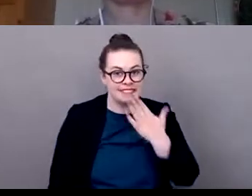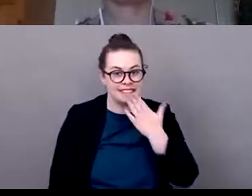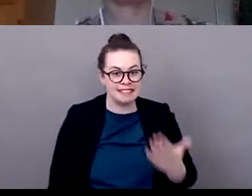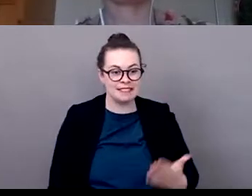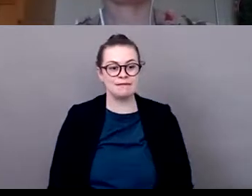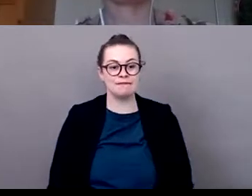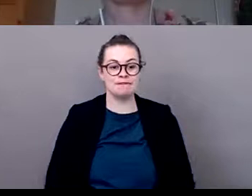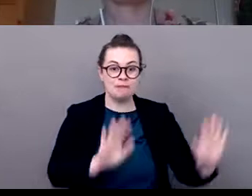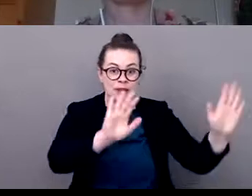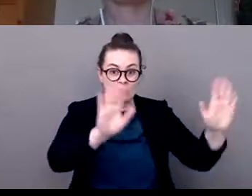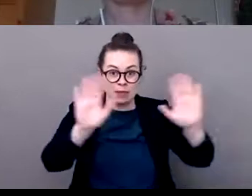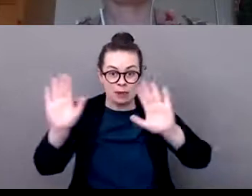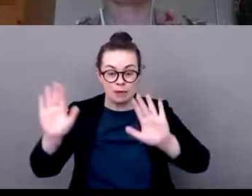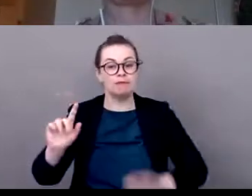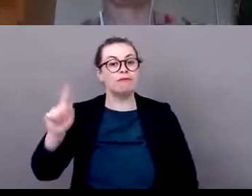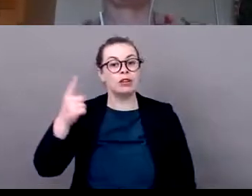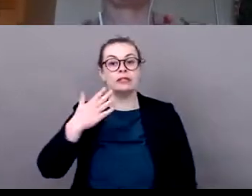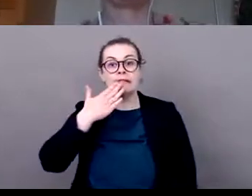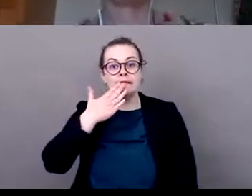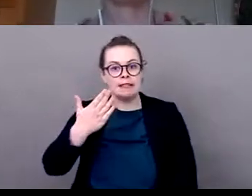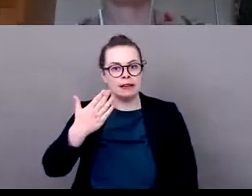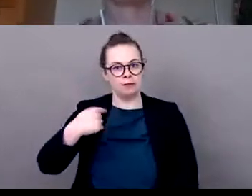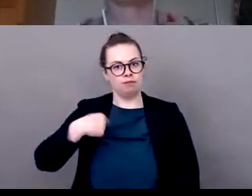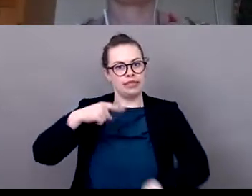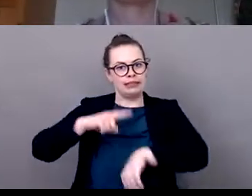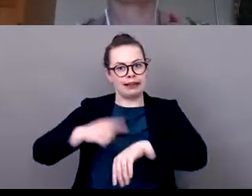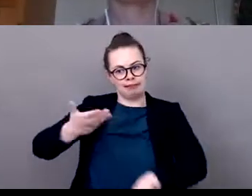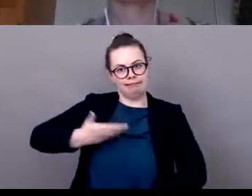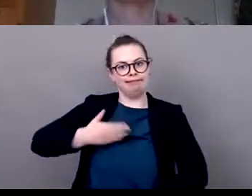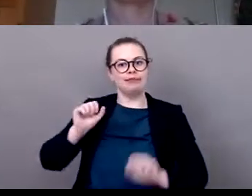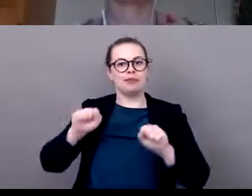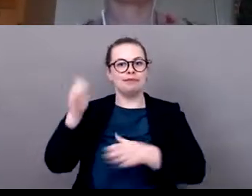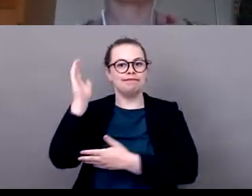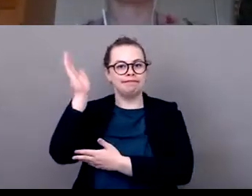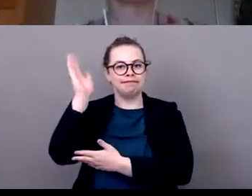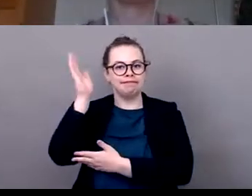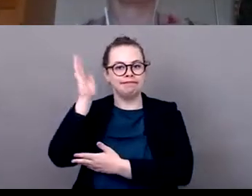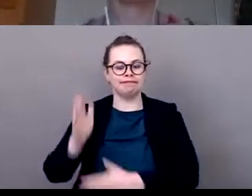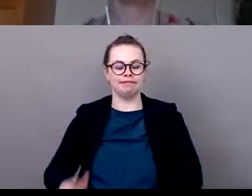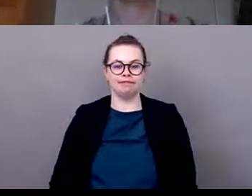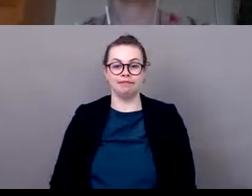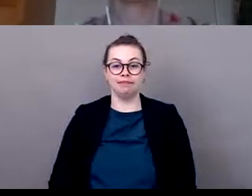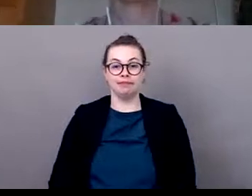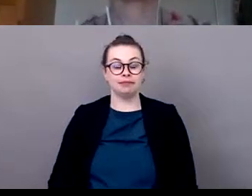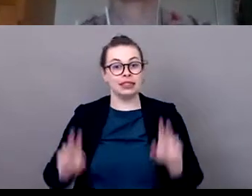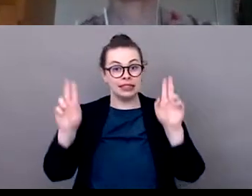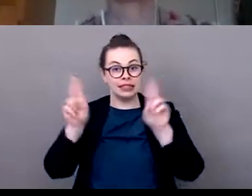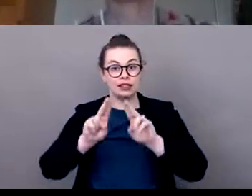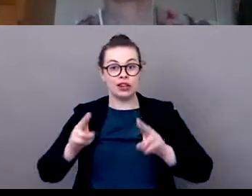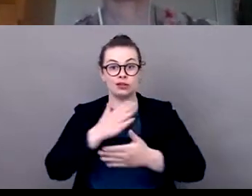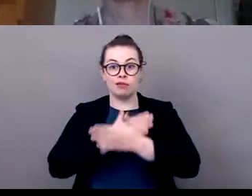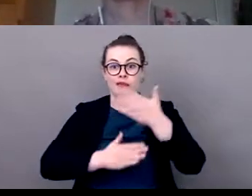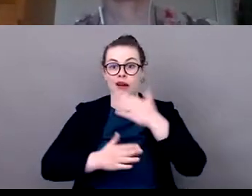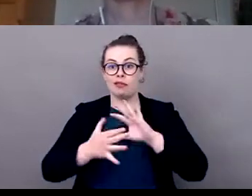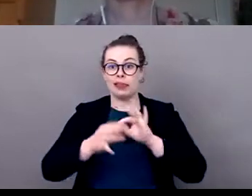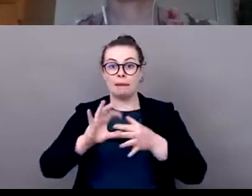thank the Civil Society Forum for the opportunity to speak today. At the International Paralympic Committee, our vision is to make for a more